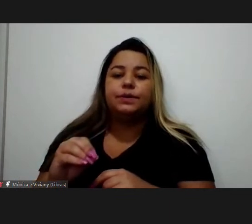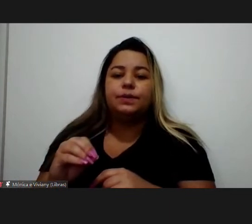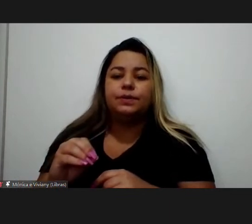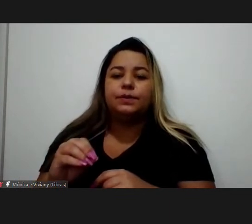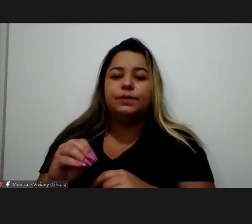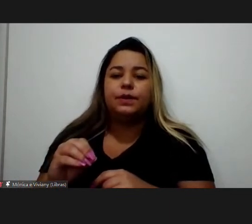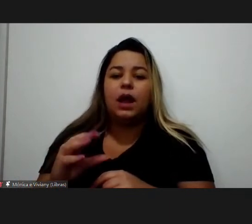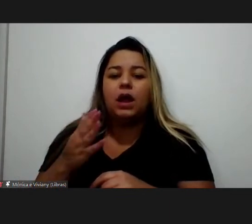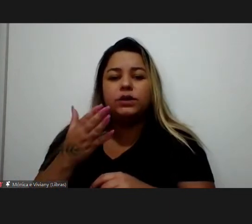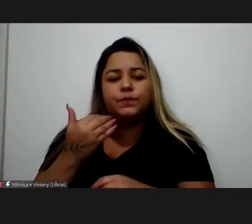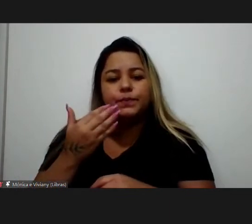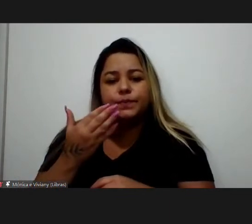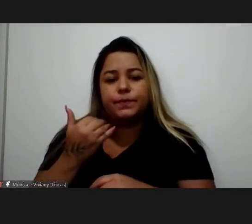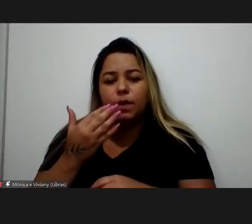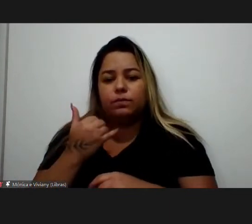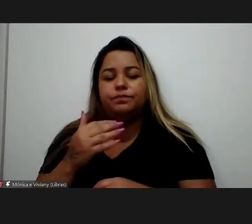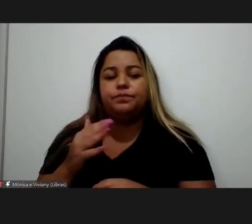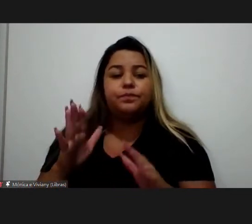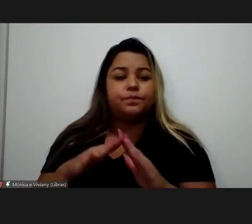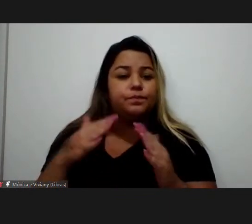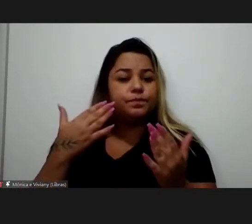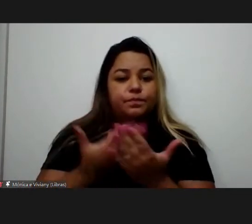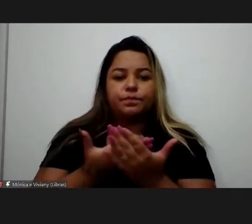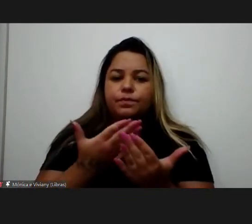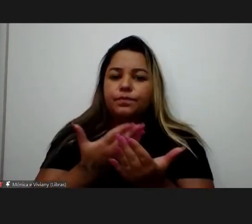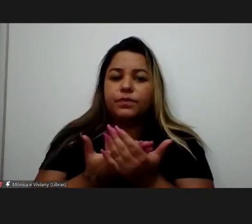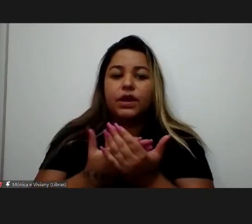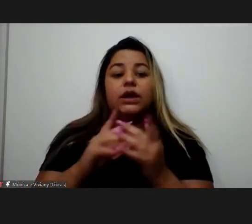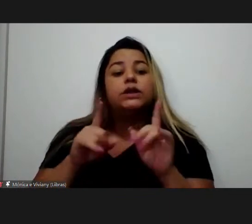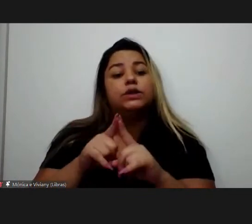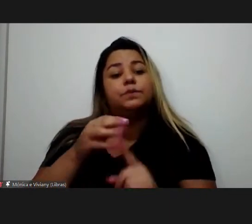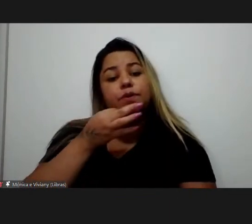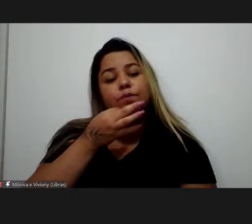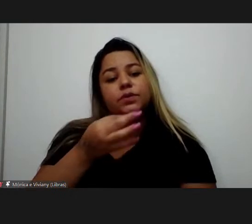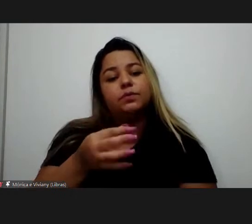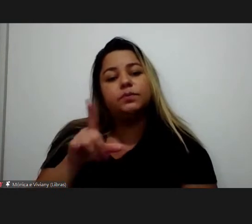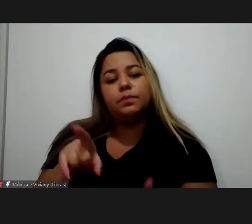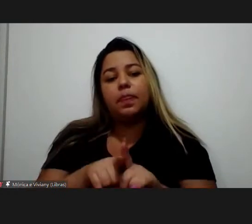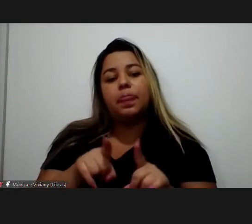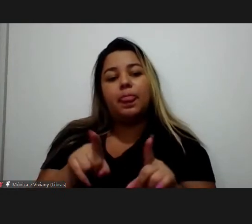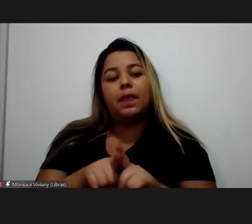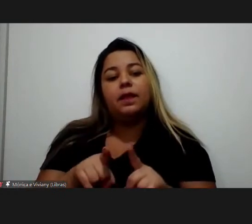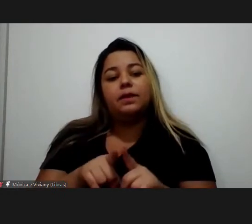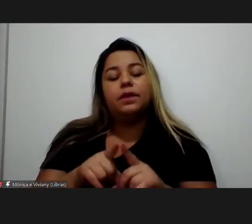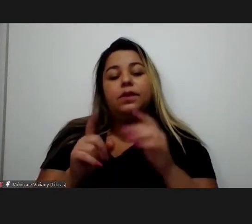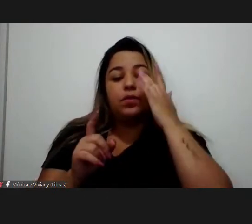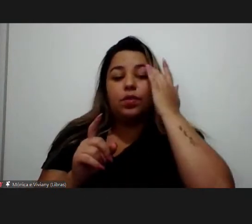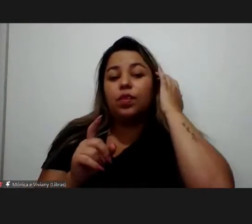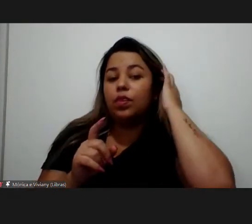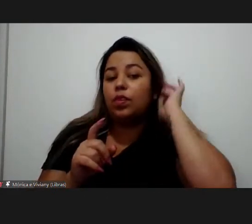dislike the national program of scholar food